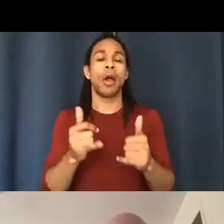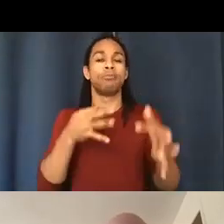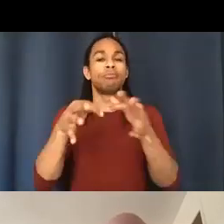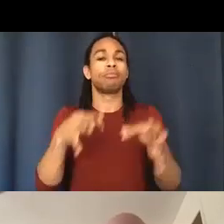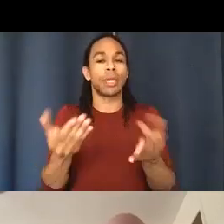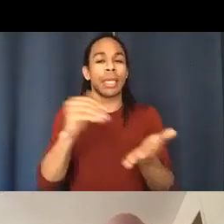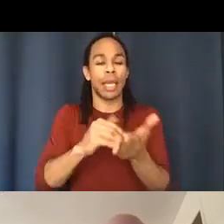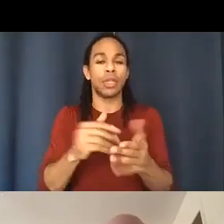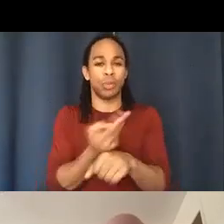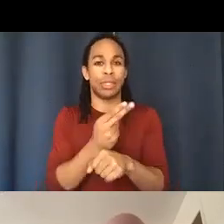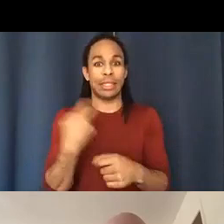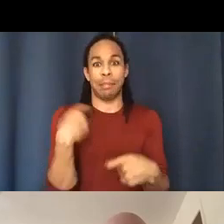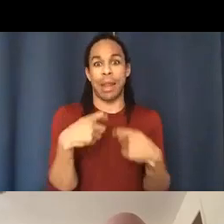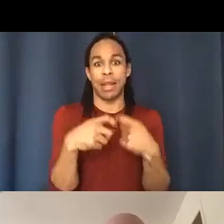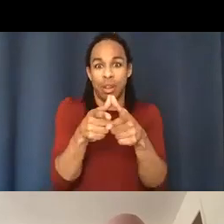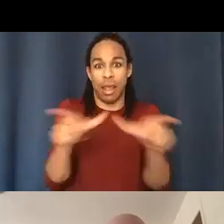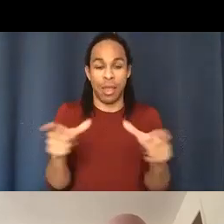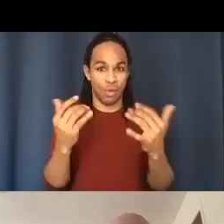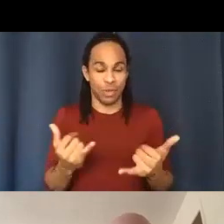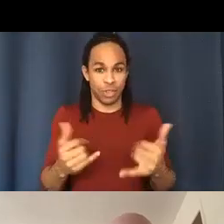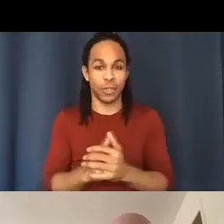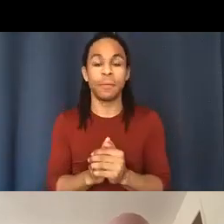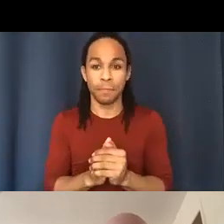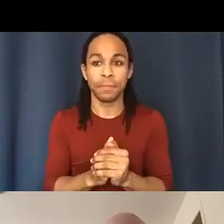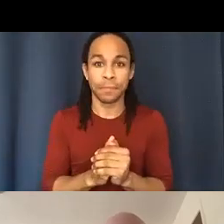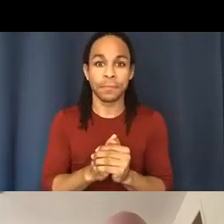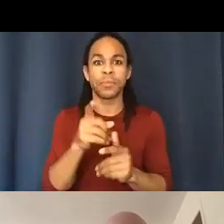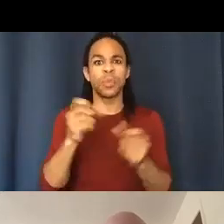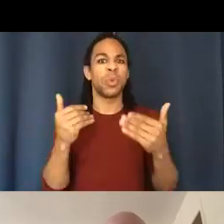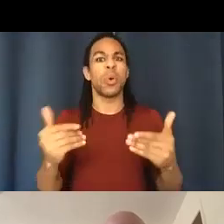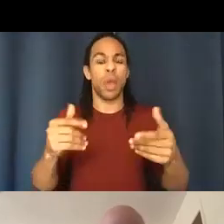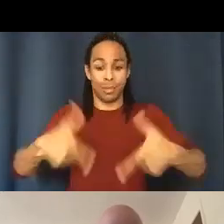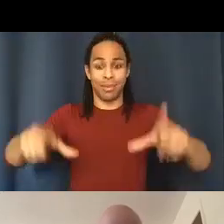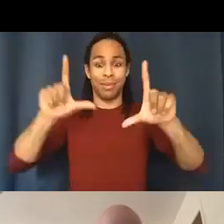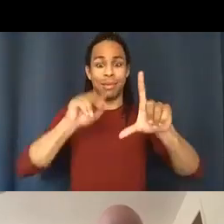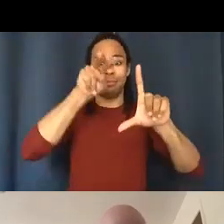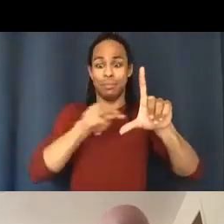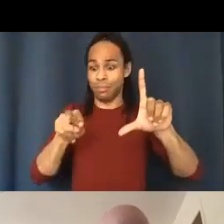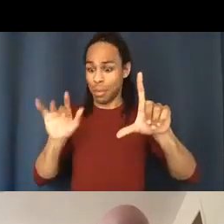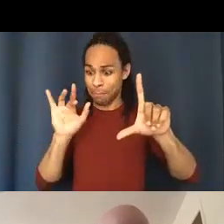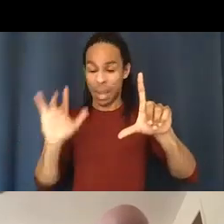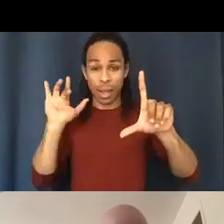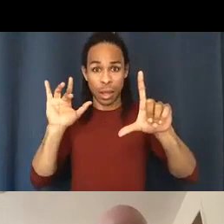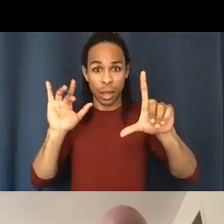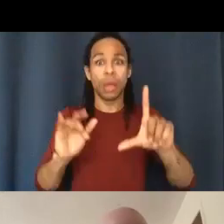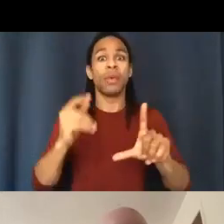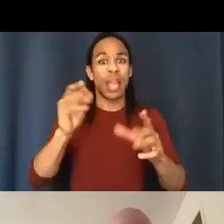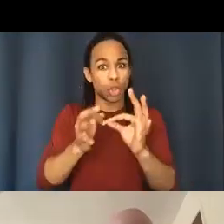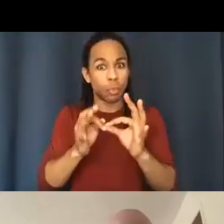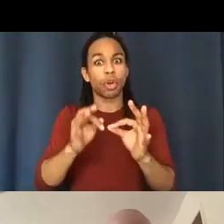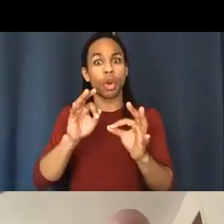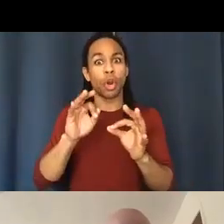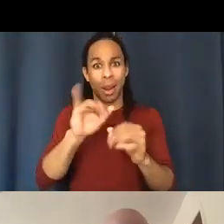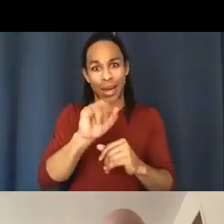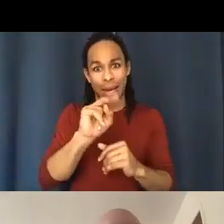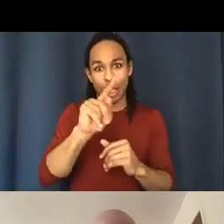en español, haga un clic en el botón que dice interpretación o traducción abajo de